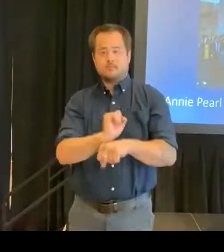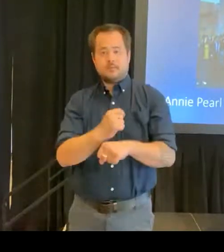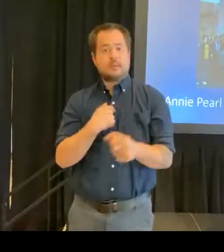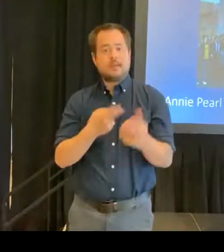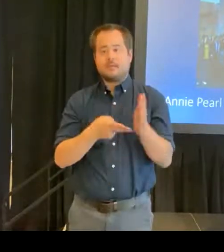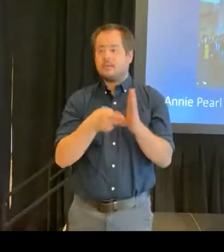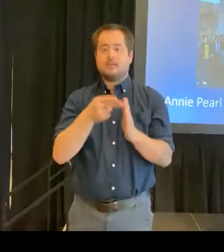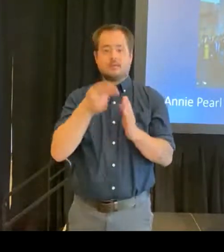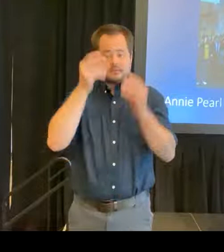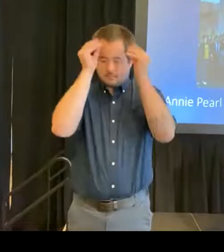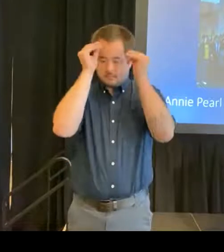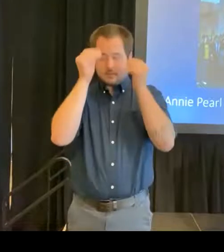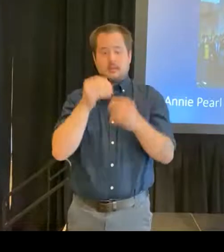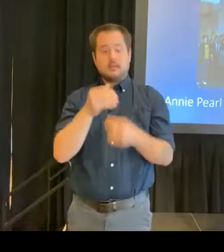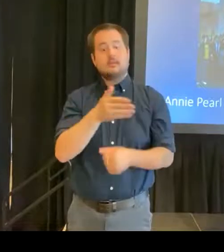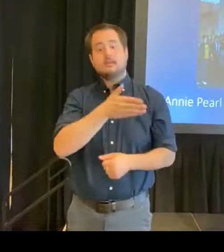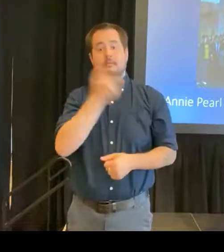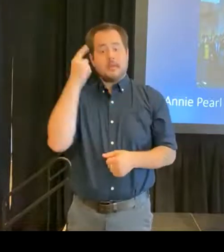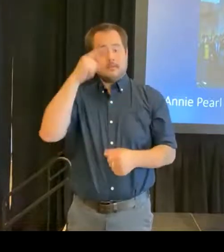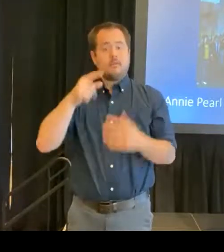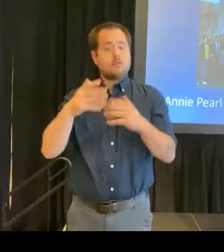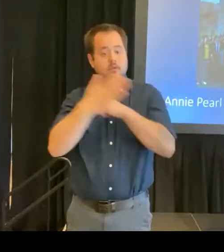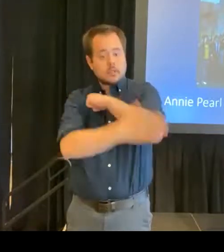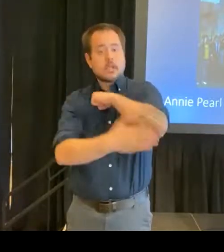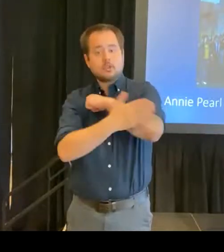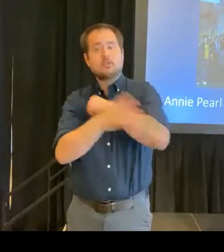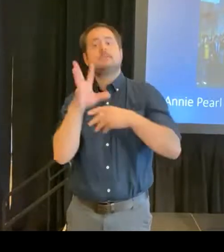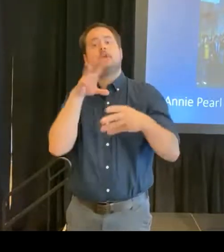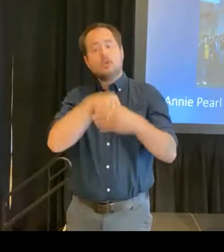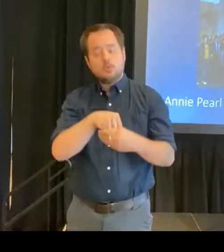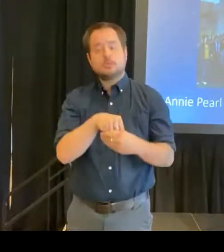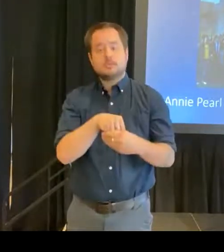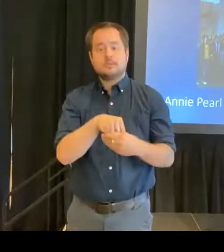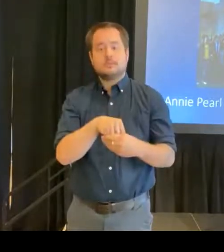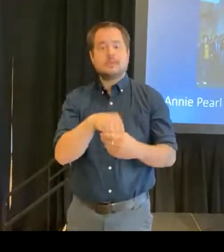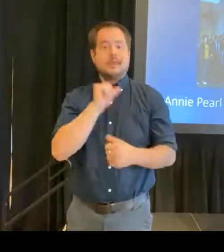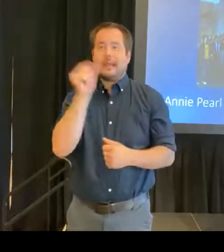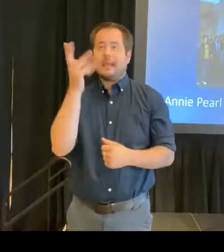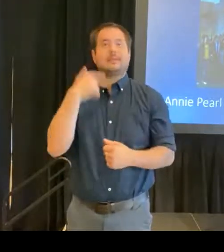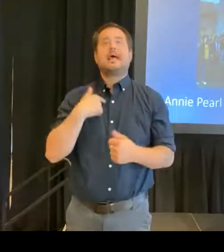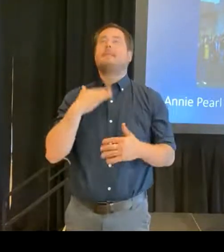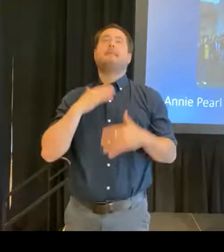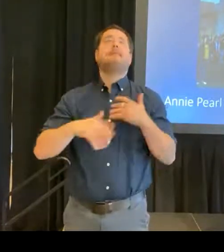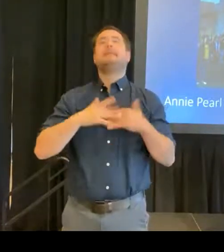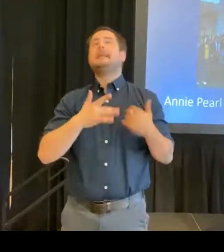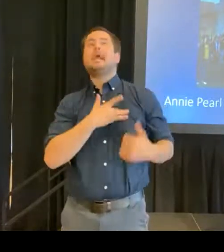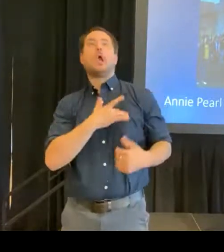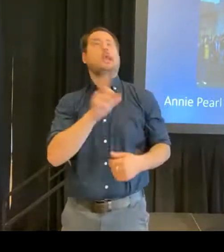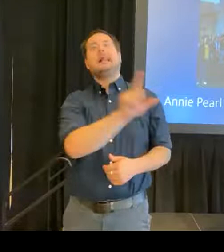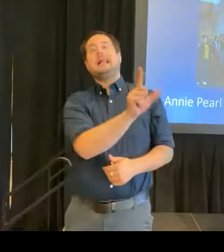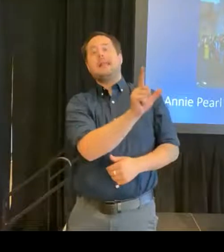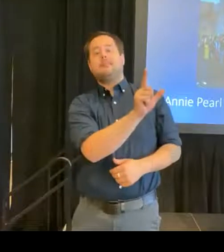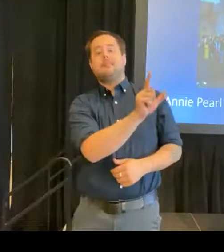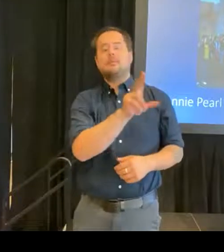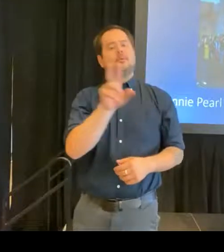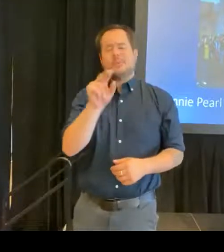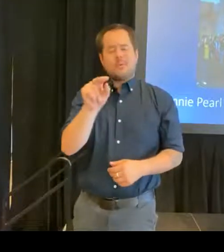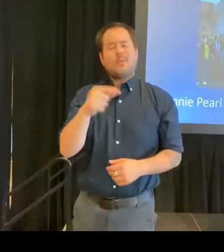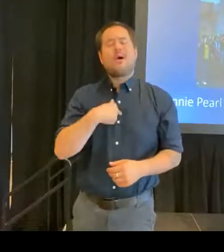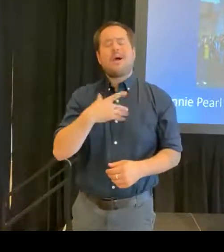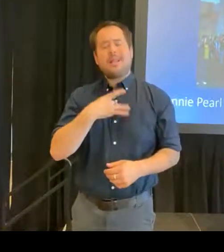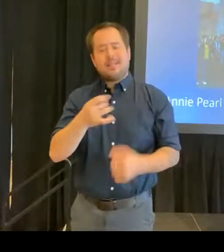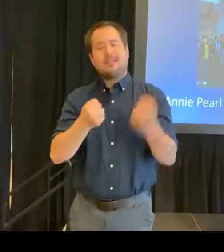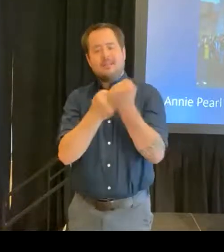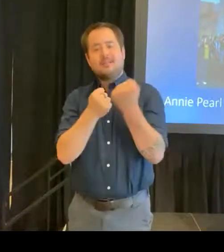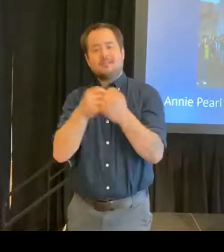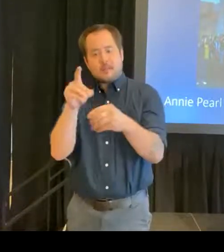better for the country to be inclusive. Not because I'm a bleeding heart liberal, but because I like democracy.